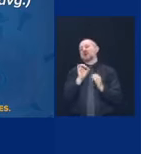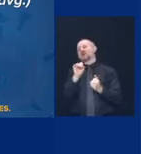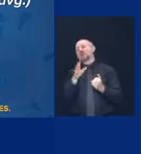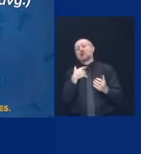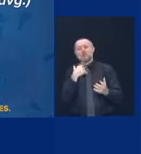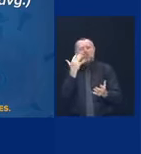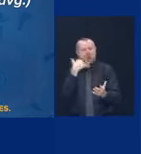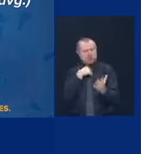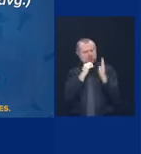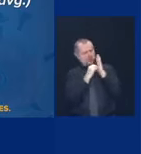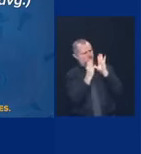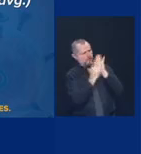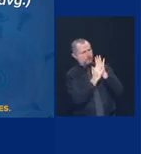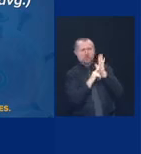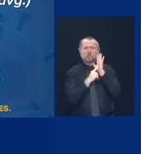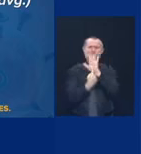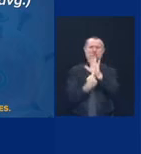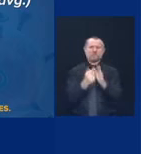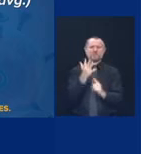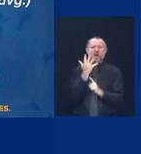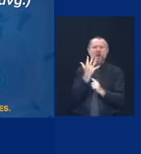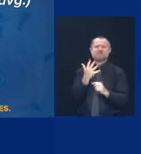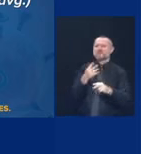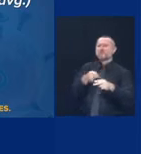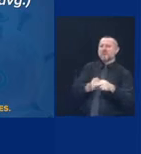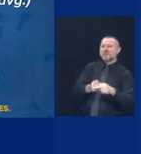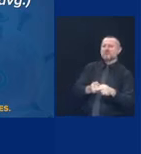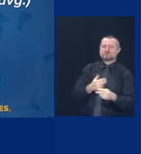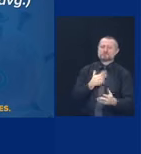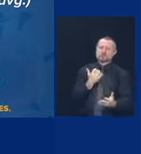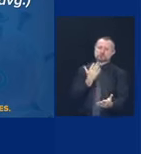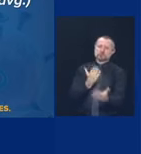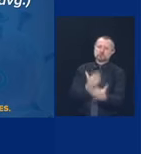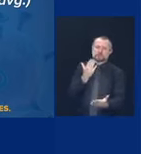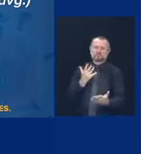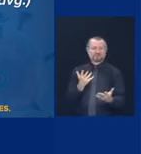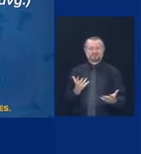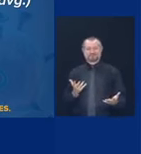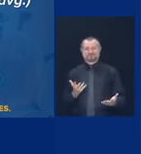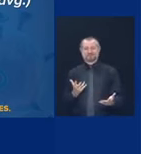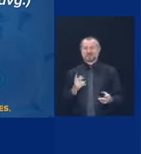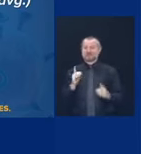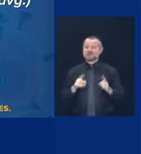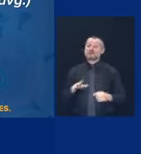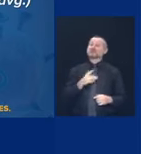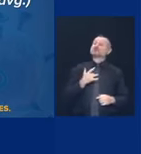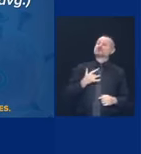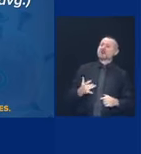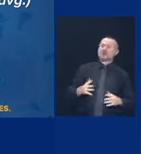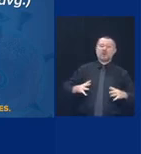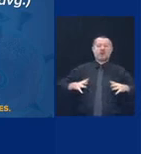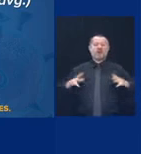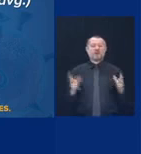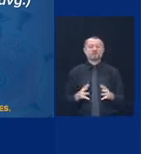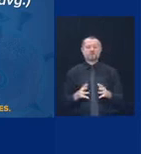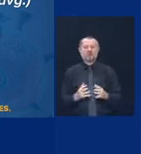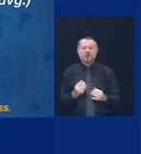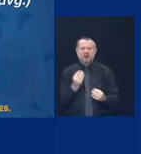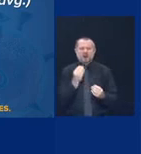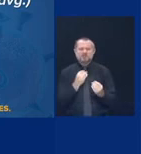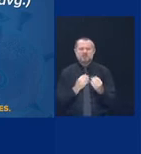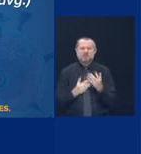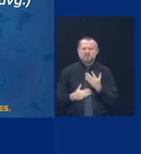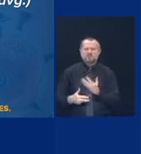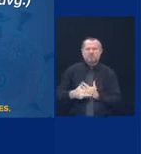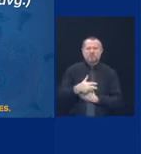it evidences the social behavior of the season. People put